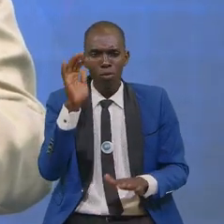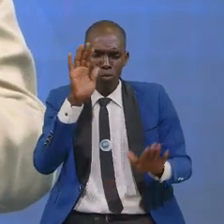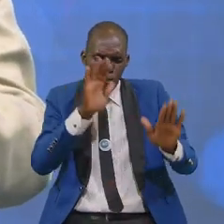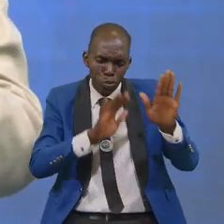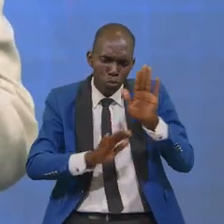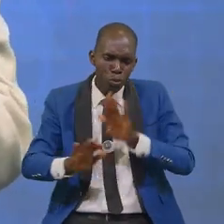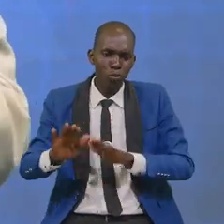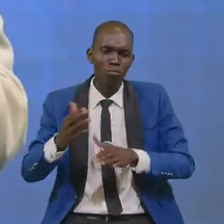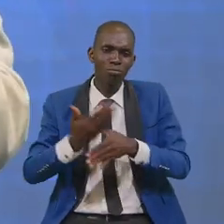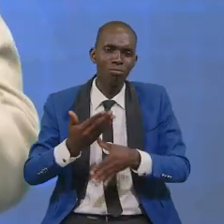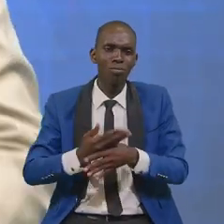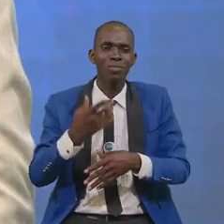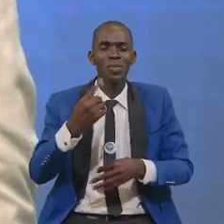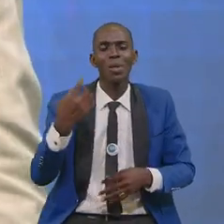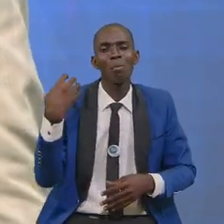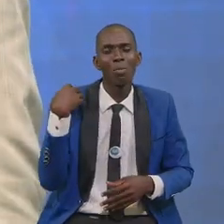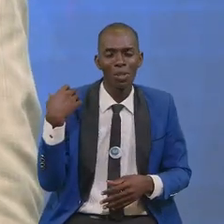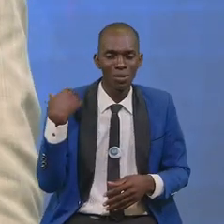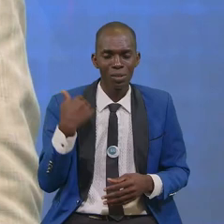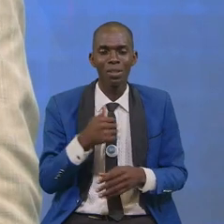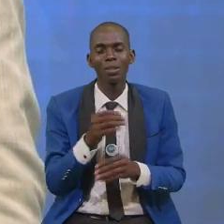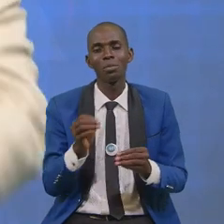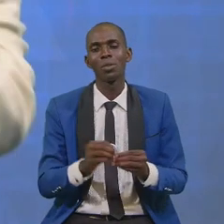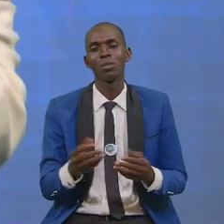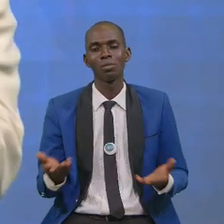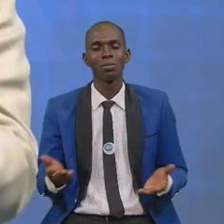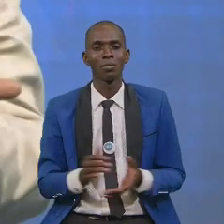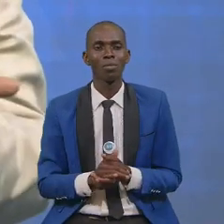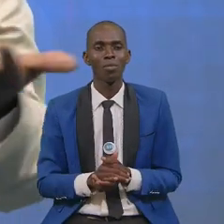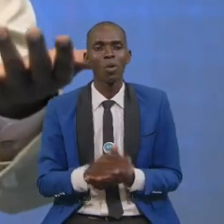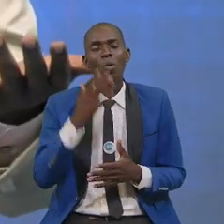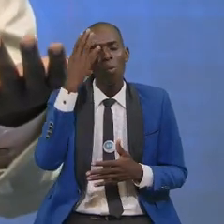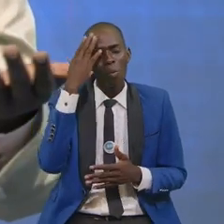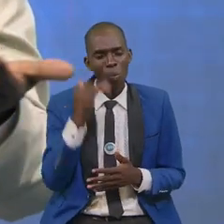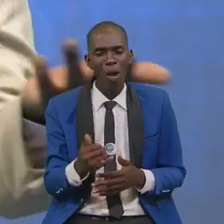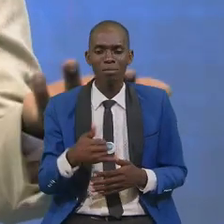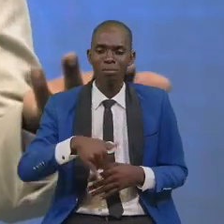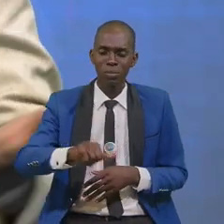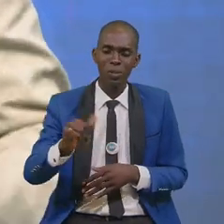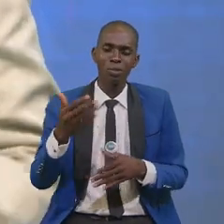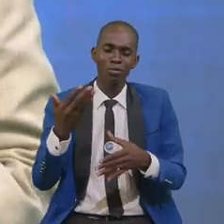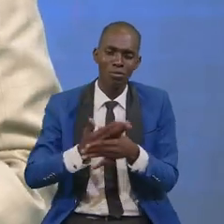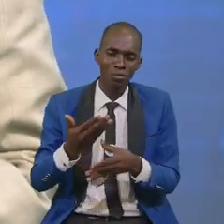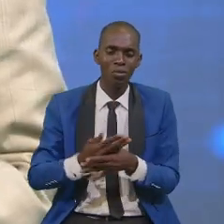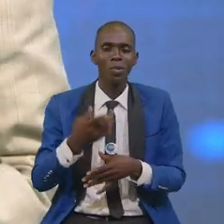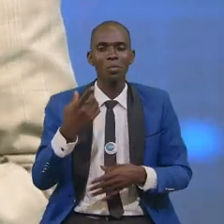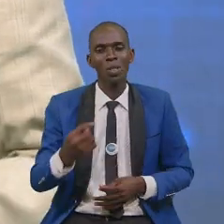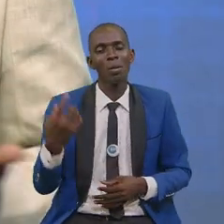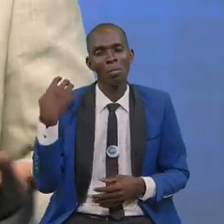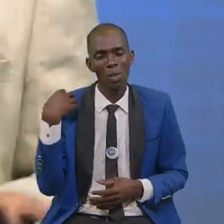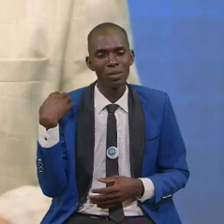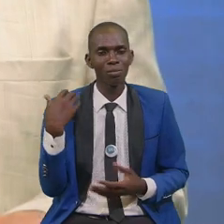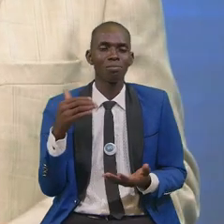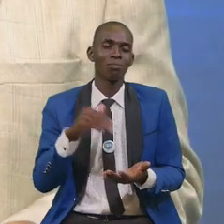thou the master anymore? Why troublest thou the master anymore?